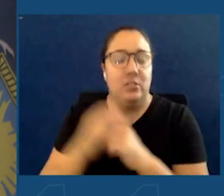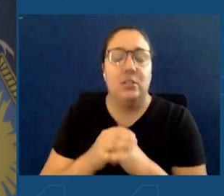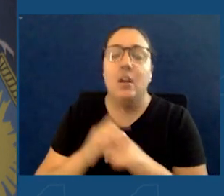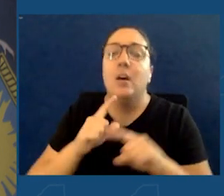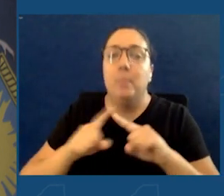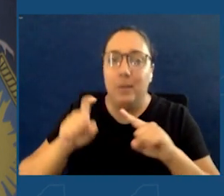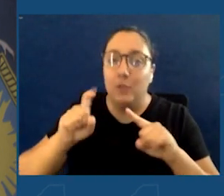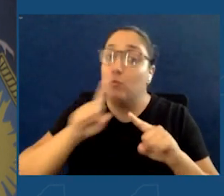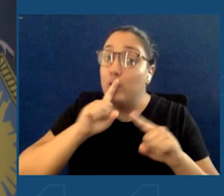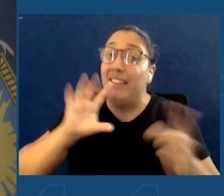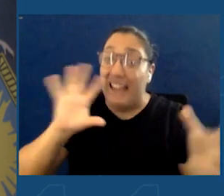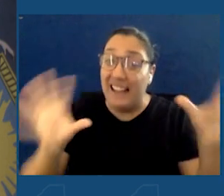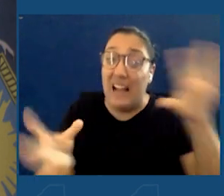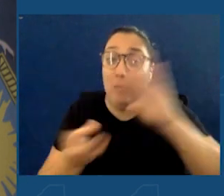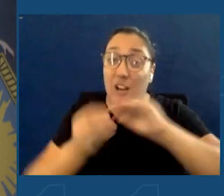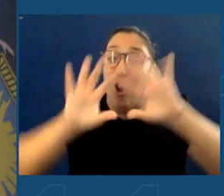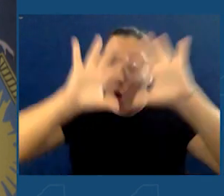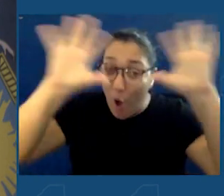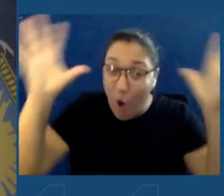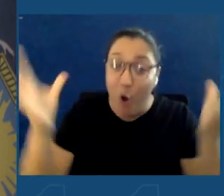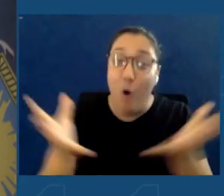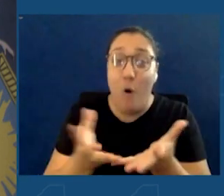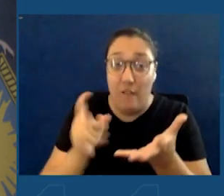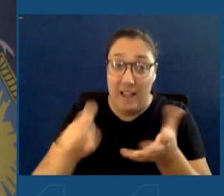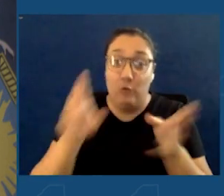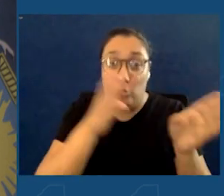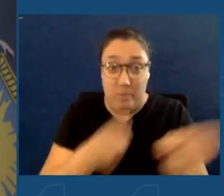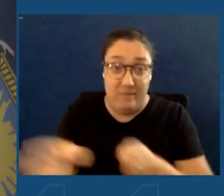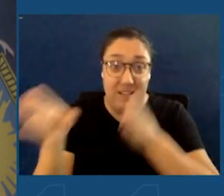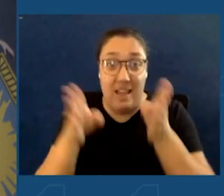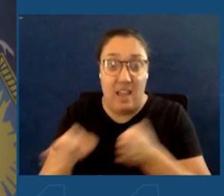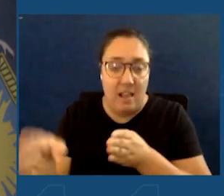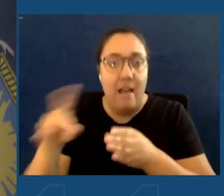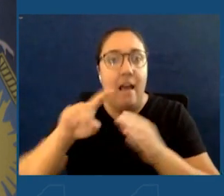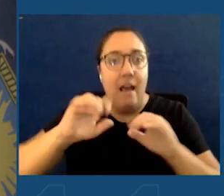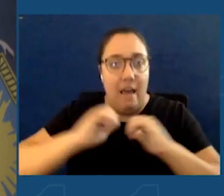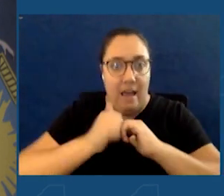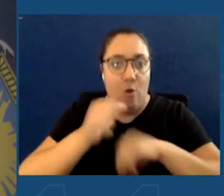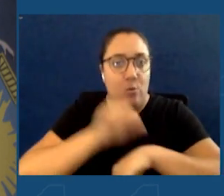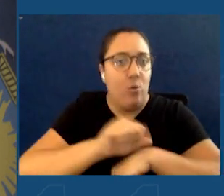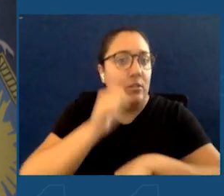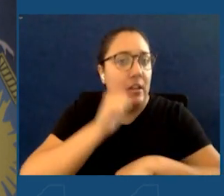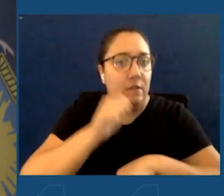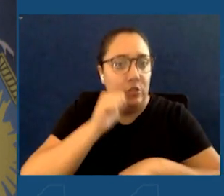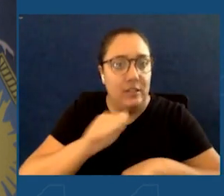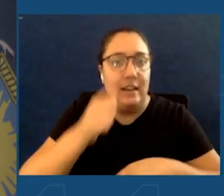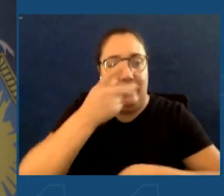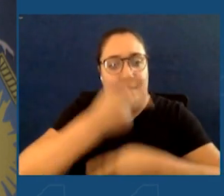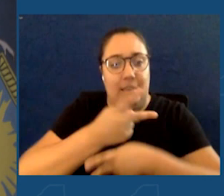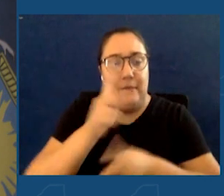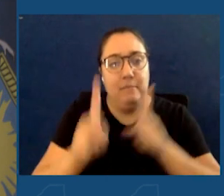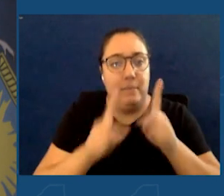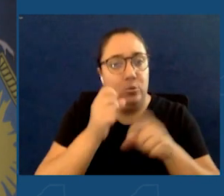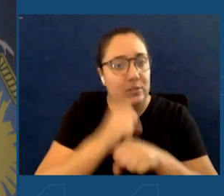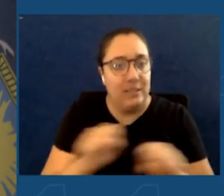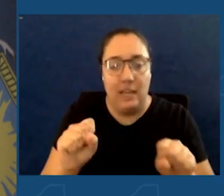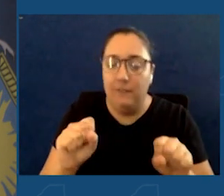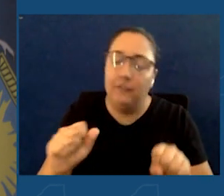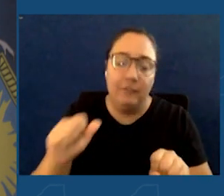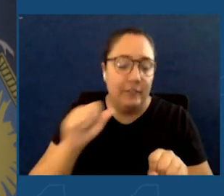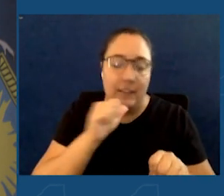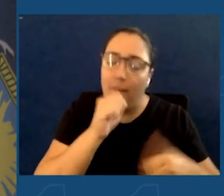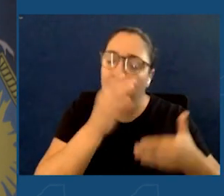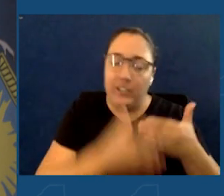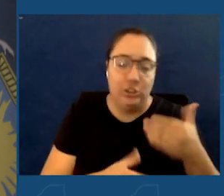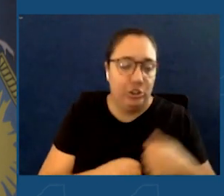it. It's a comprehensive plan on how we work every single day to keep people safe. So we're not done. My job is not done until I know